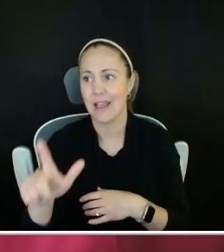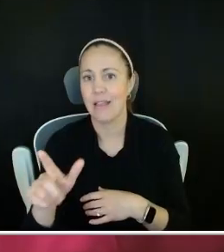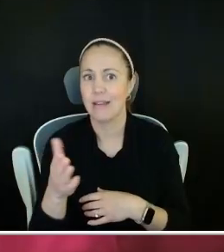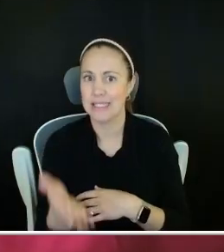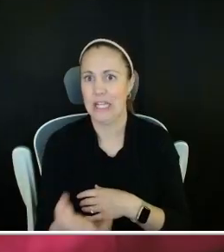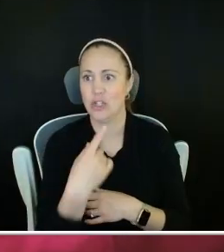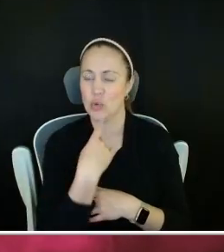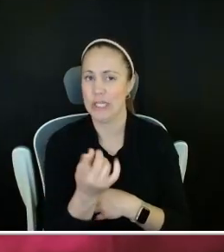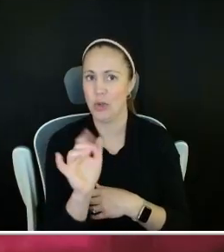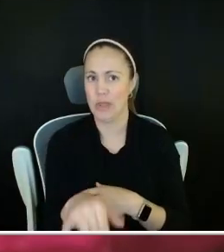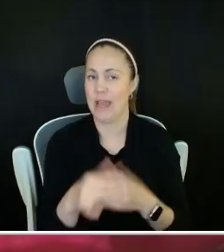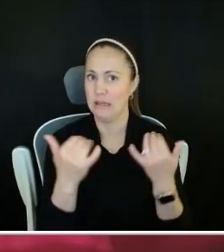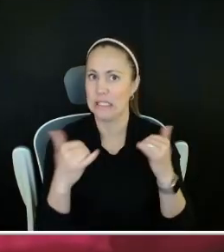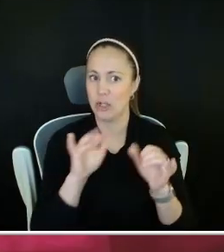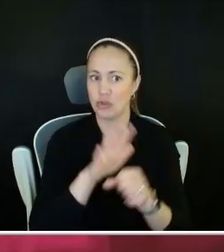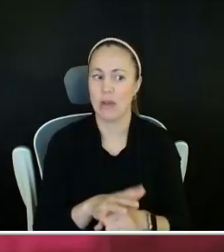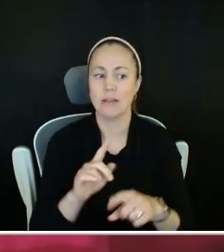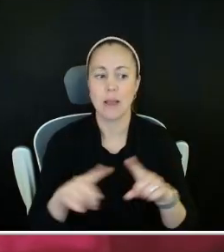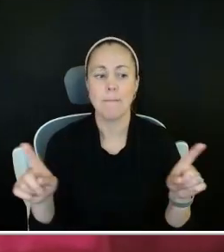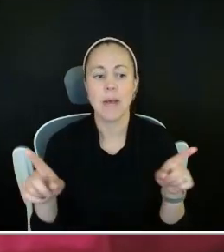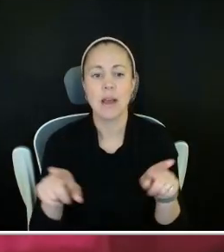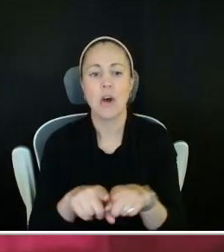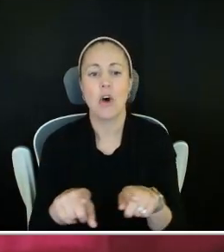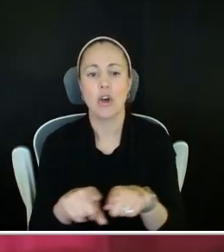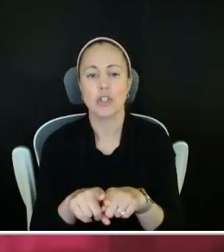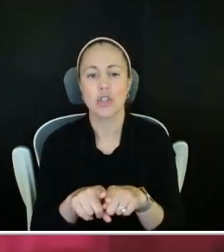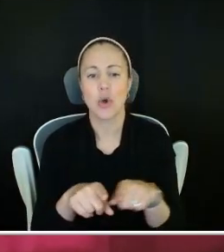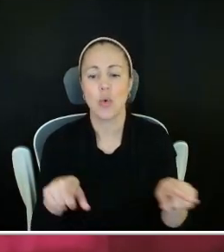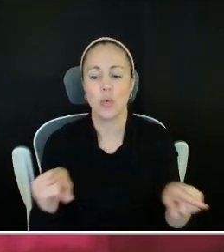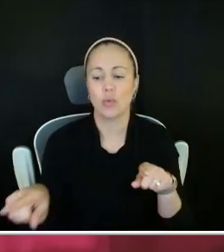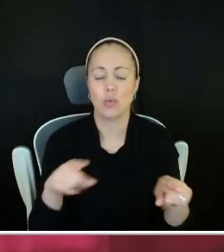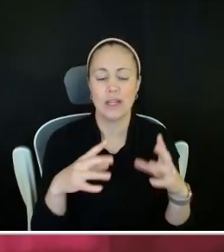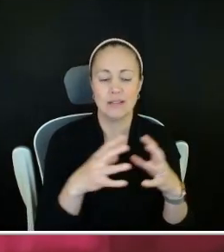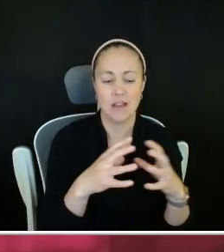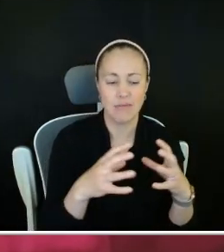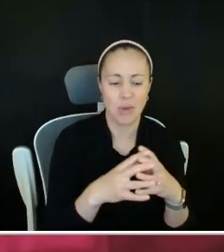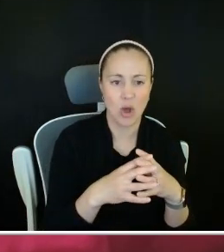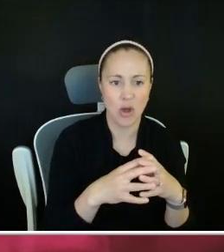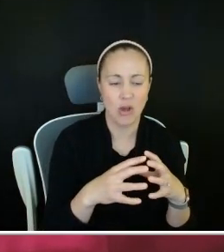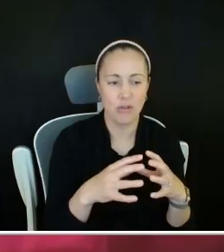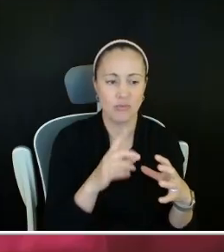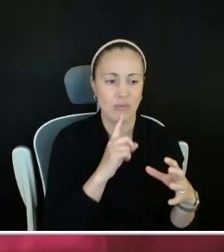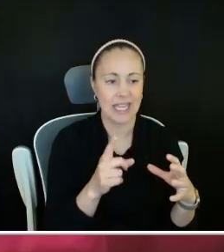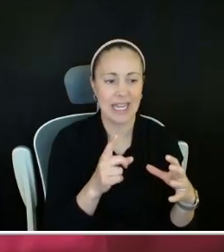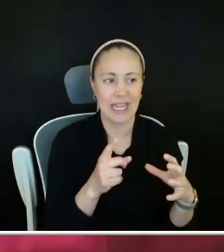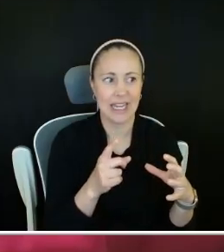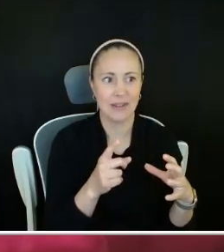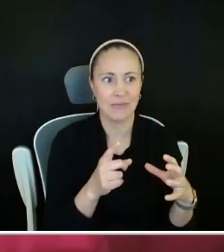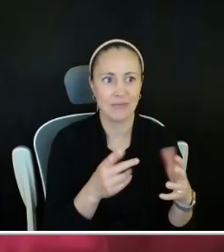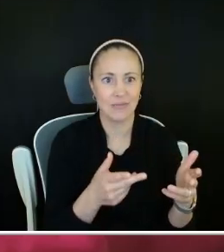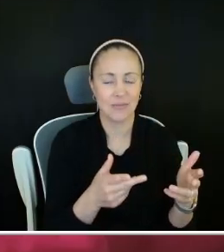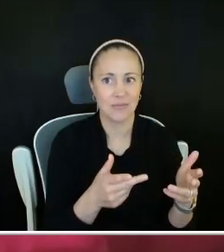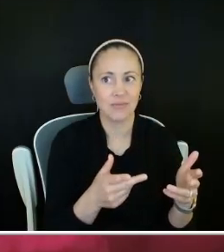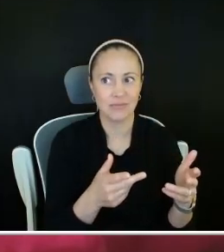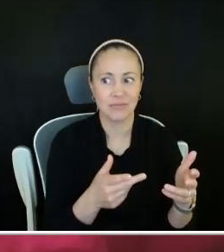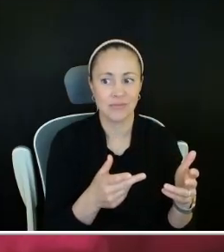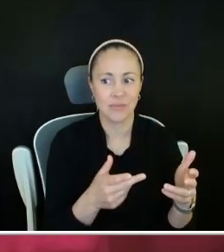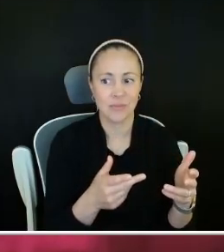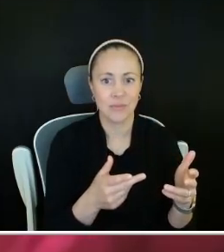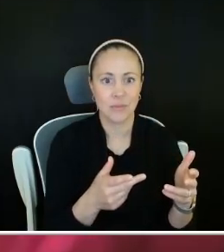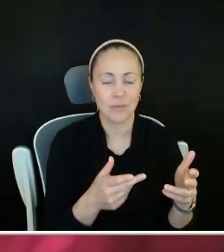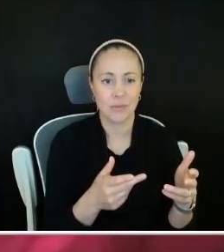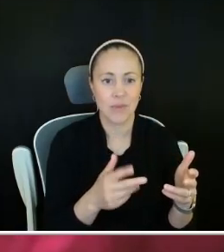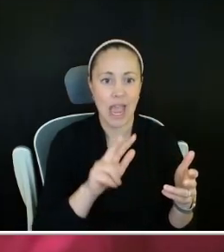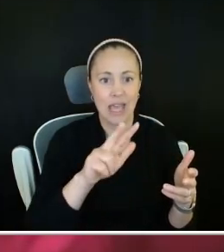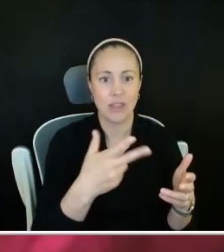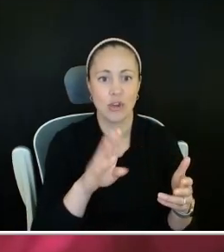that. But the volume in softball, I see it in catchers and I see it in third